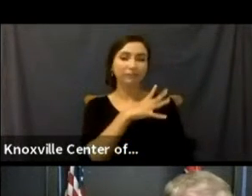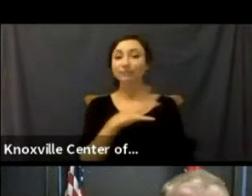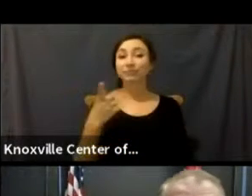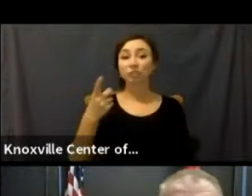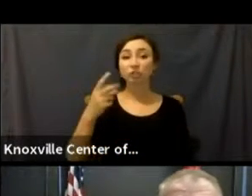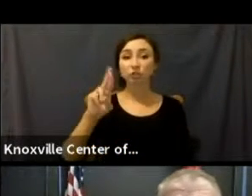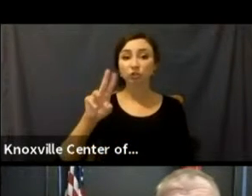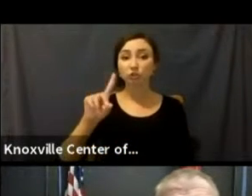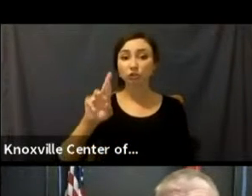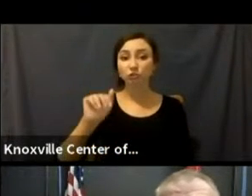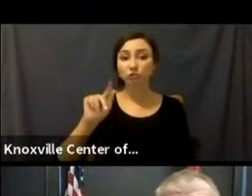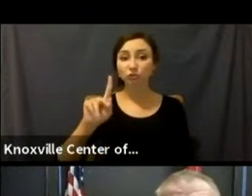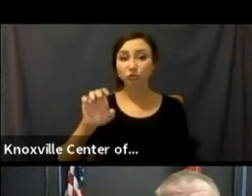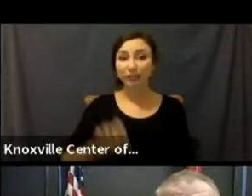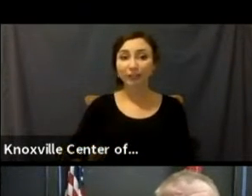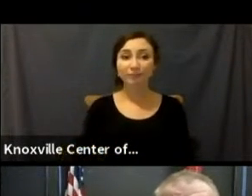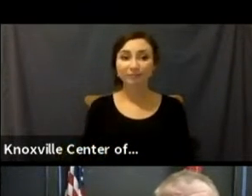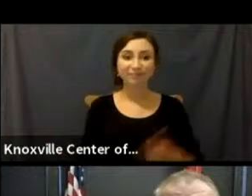Drake?